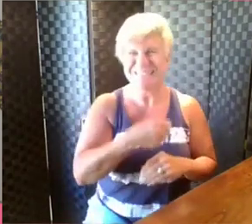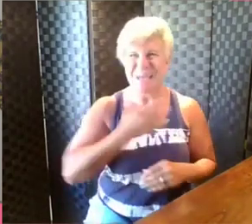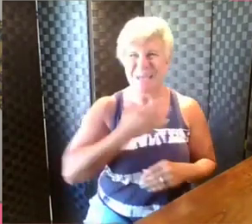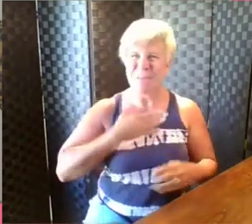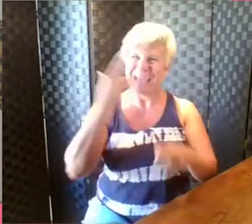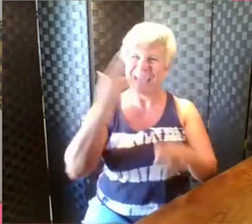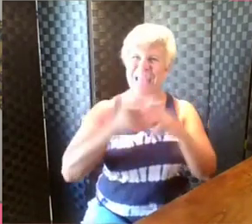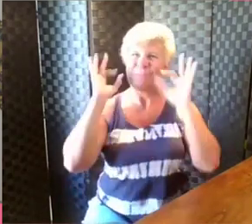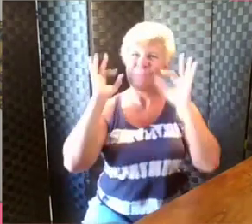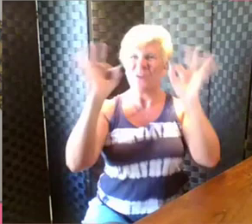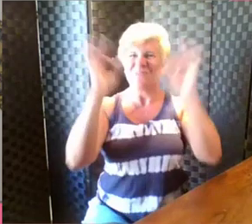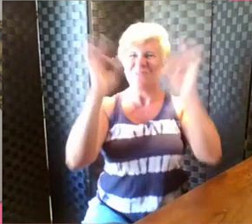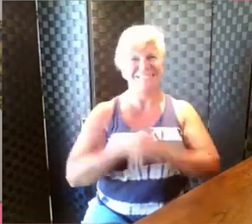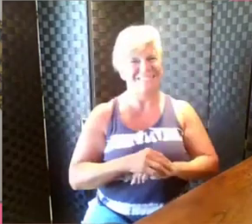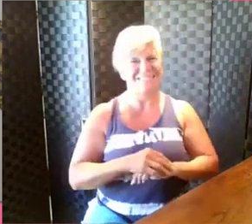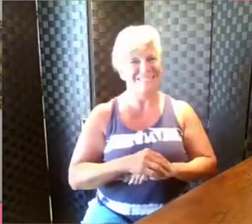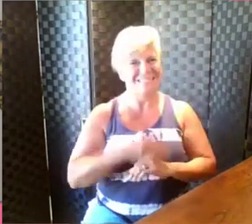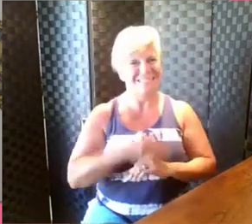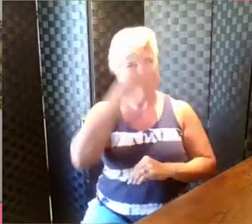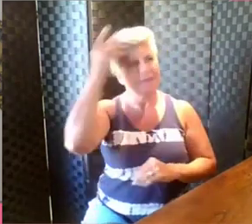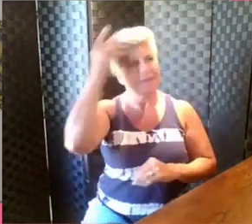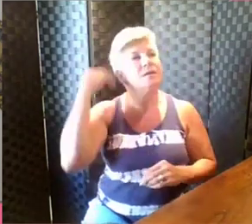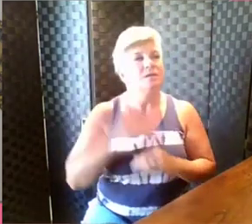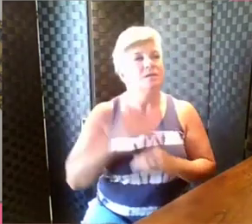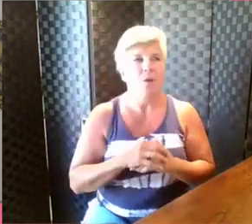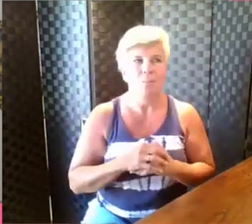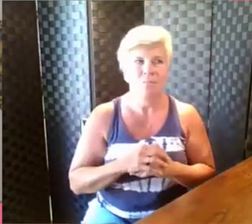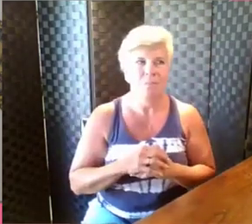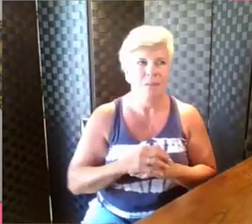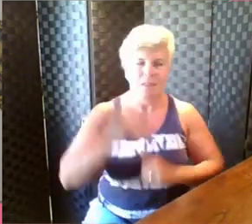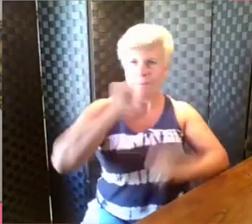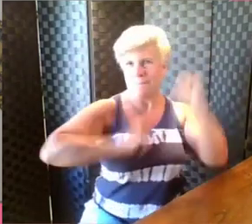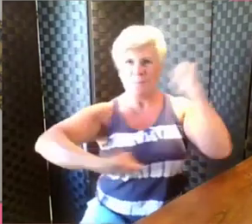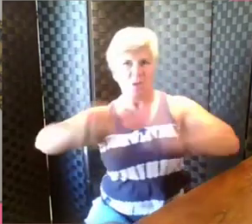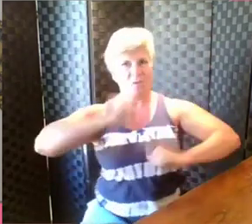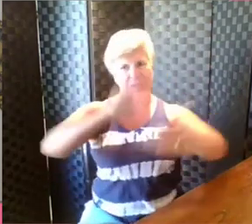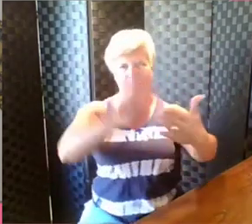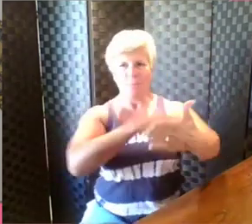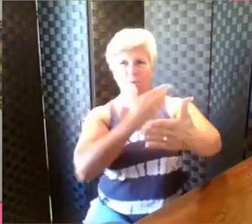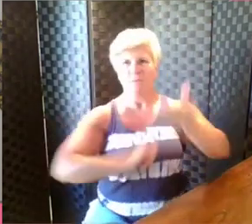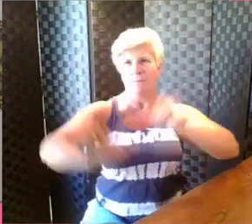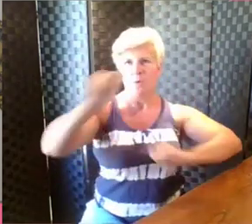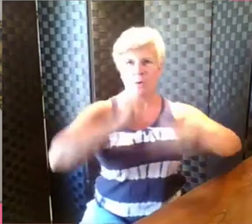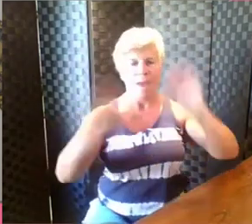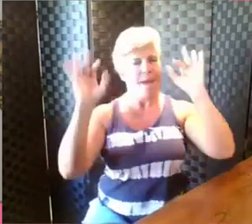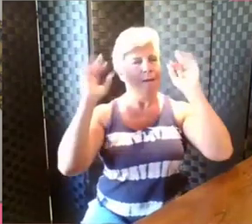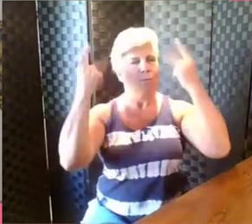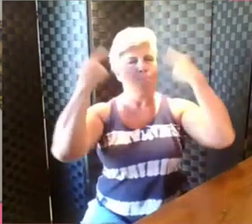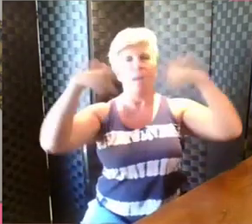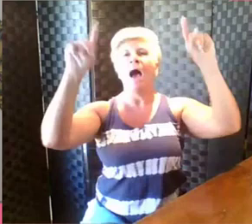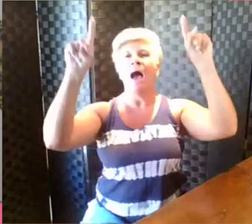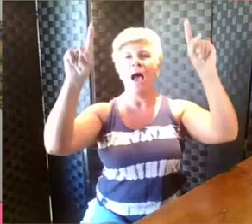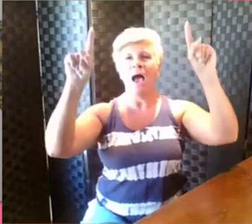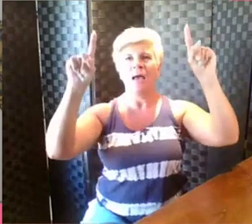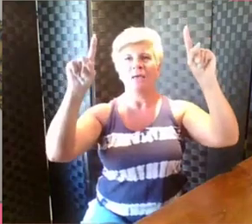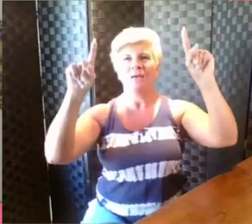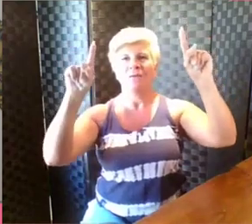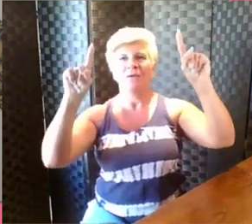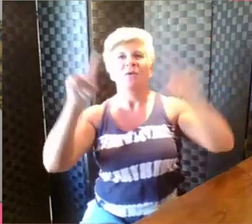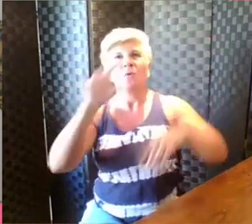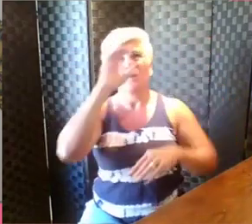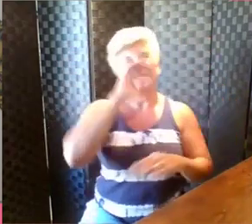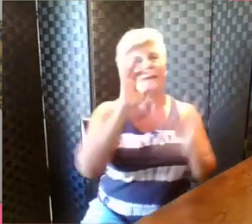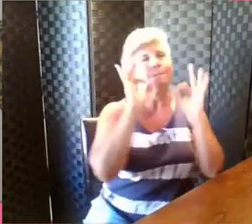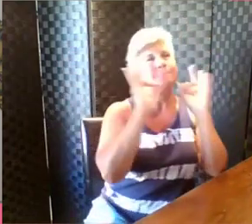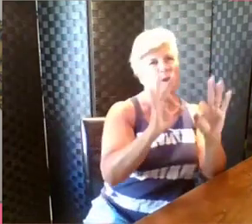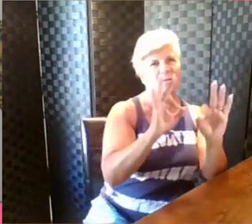epilogue. Overall, the class musicale was a huge success. Chrysanthemum was absolutely perfect as a daisy. Victoria